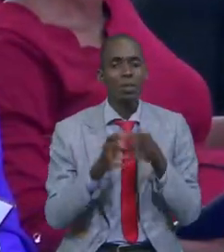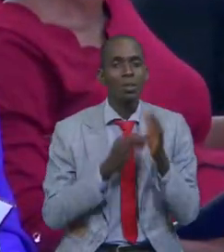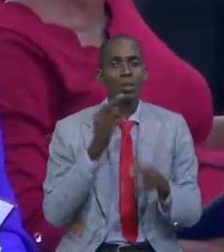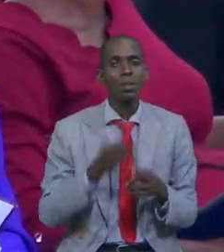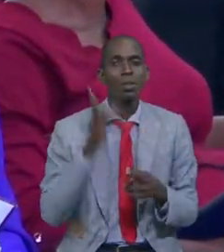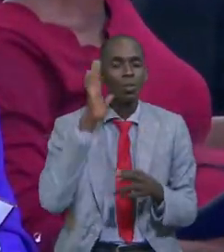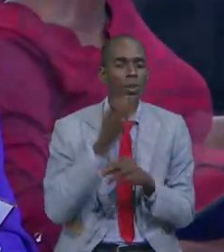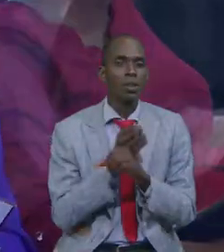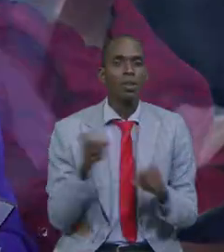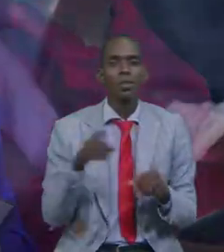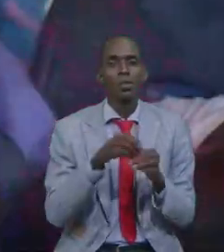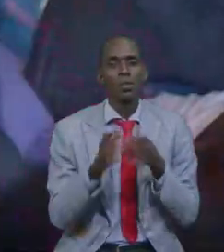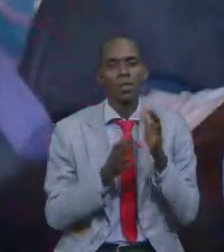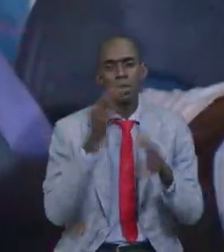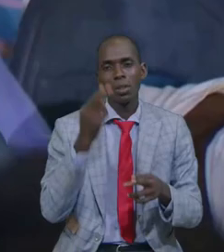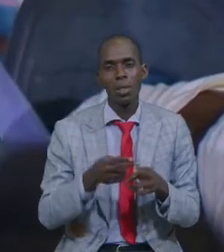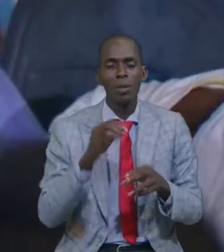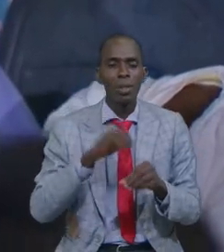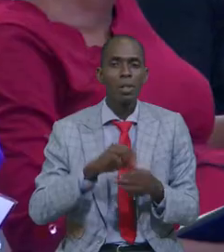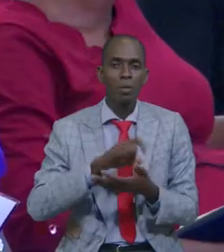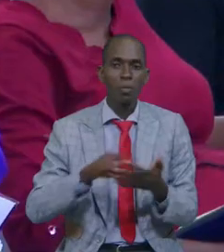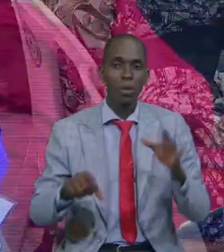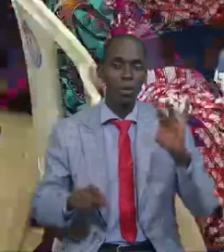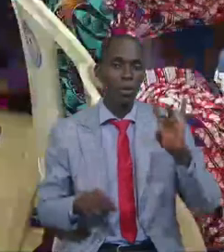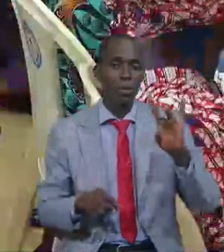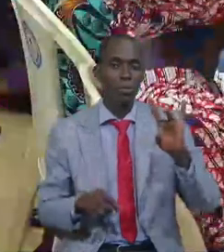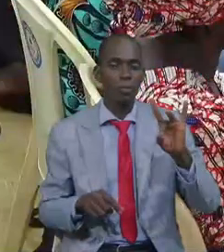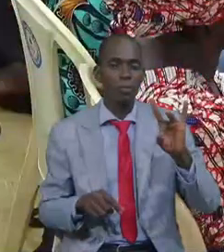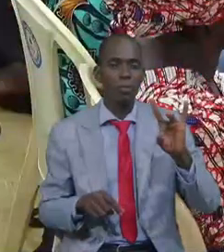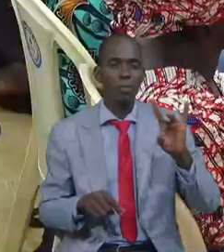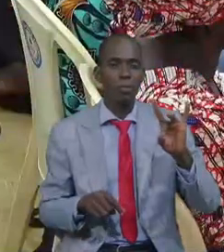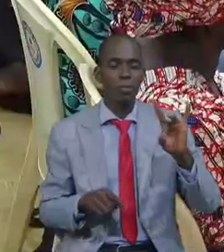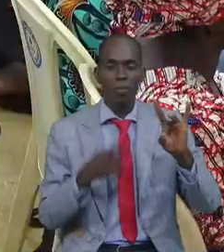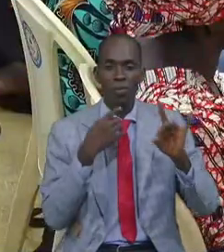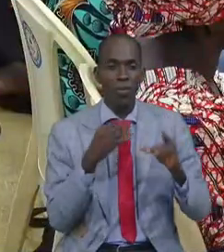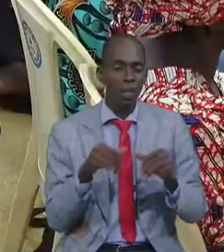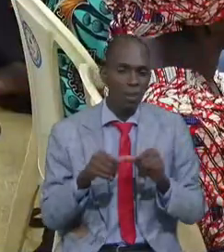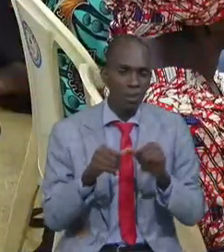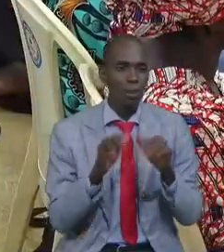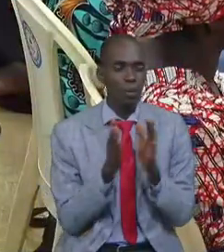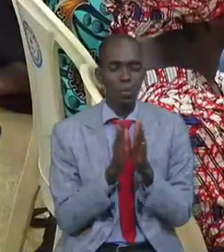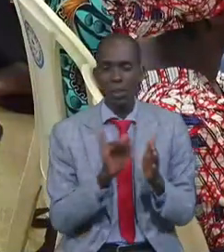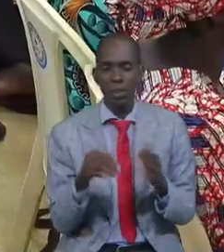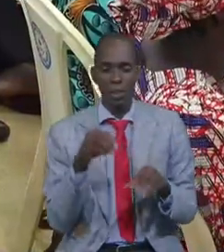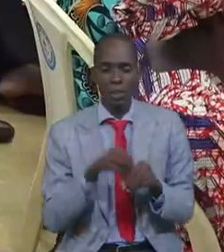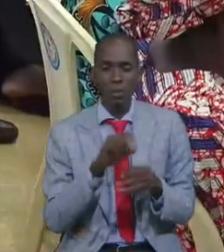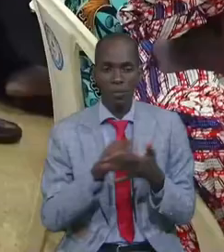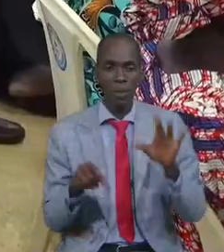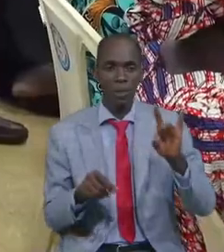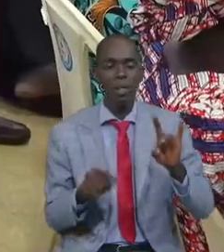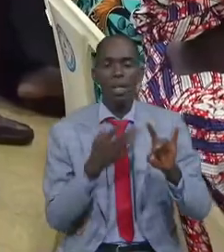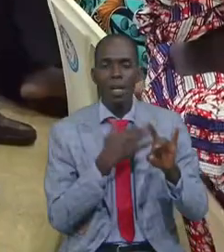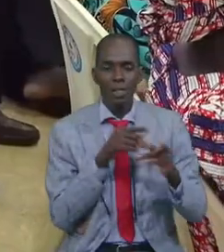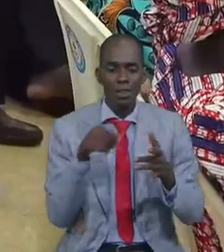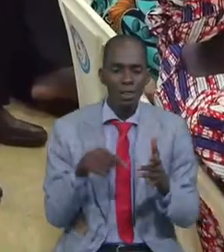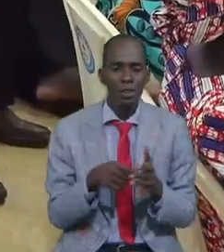at verse 8. In verse 8, he tells us he's still praying. And this is what he wanted